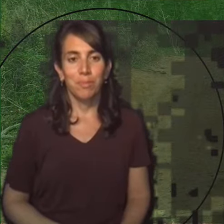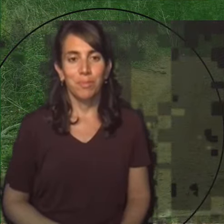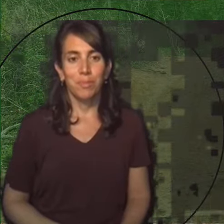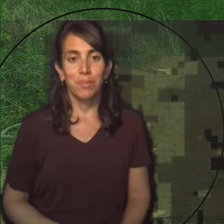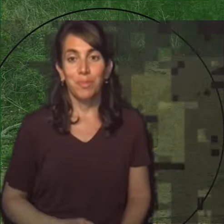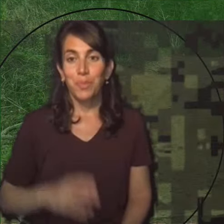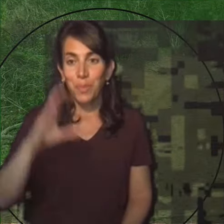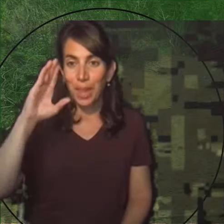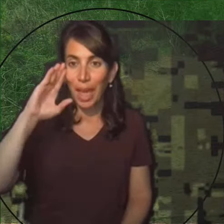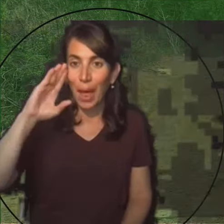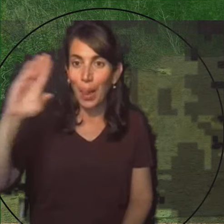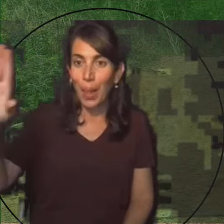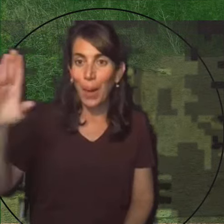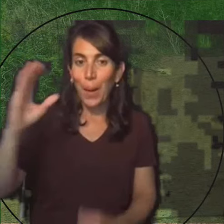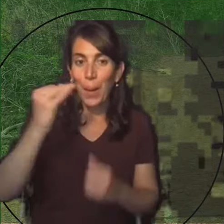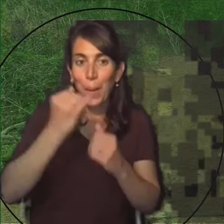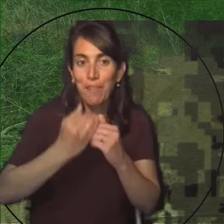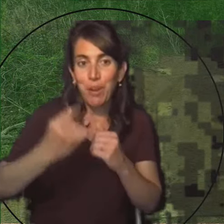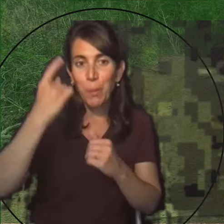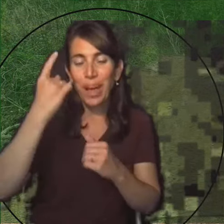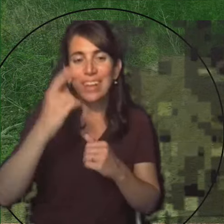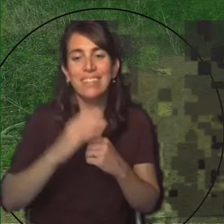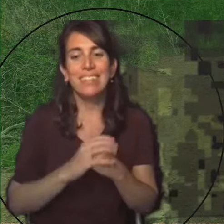Hi, everyone.